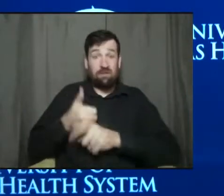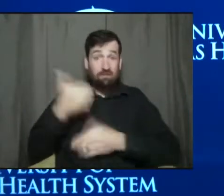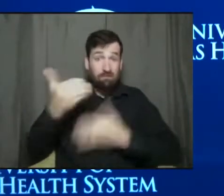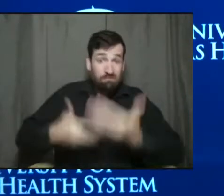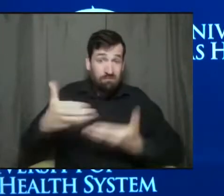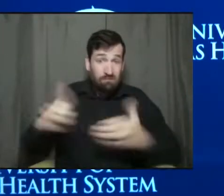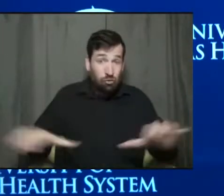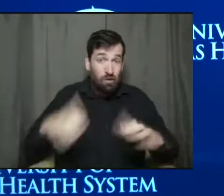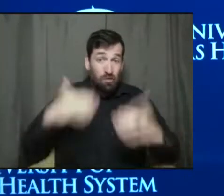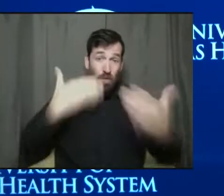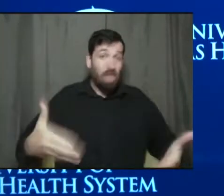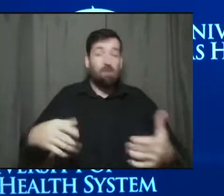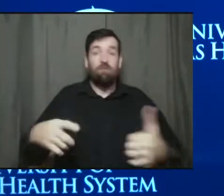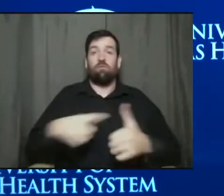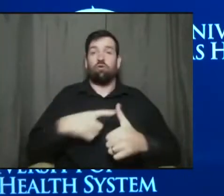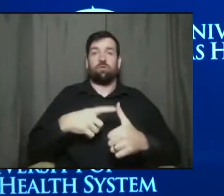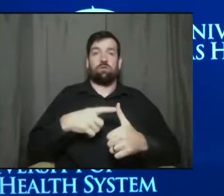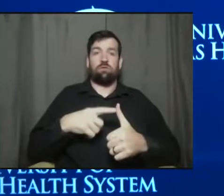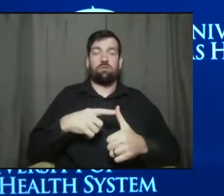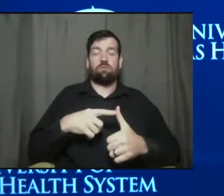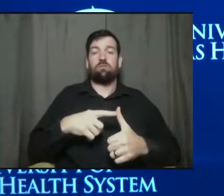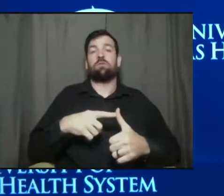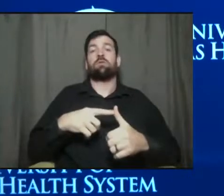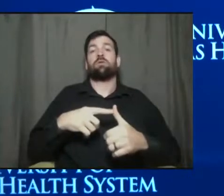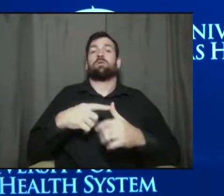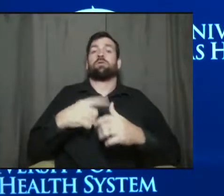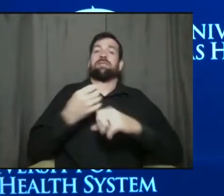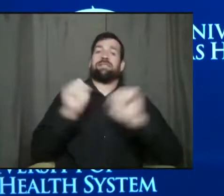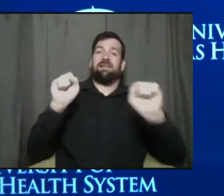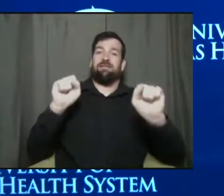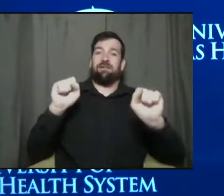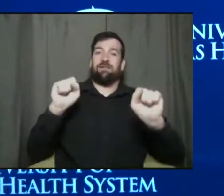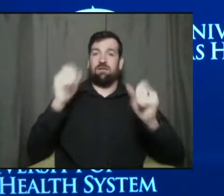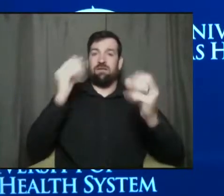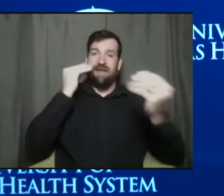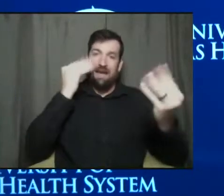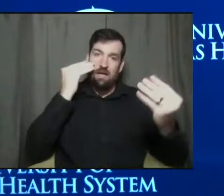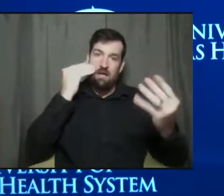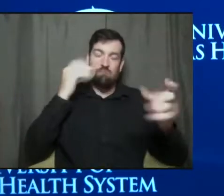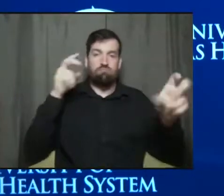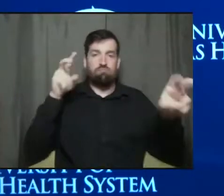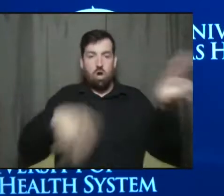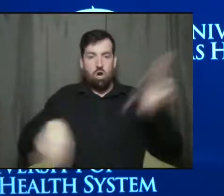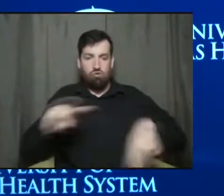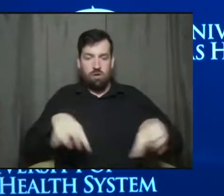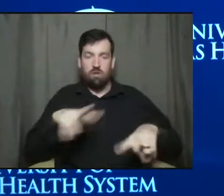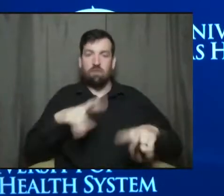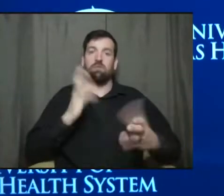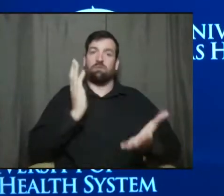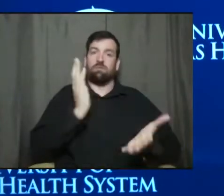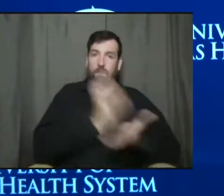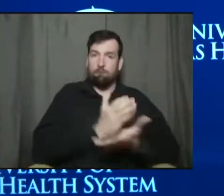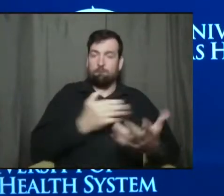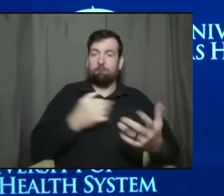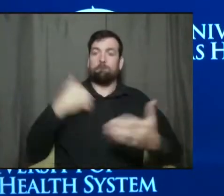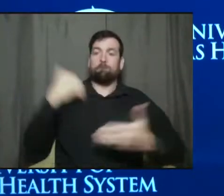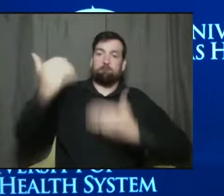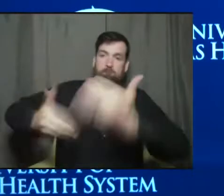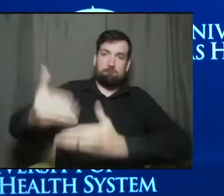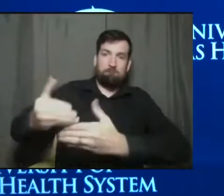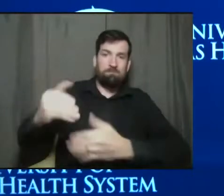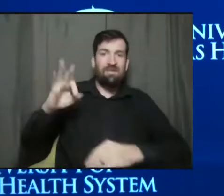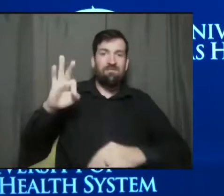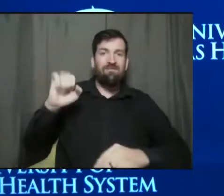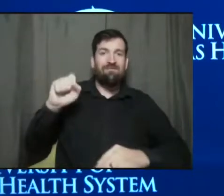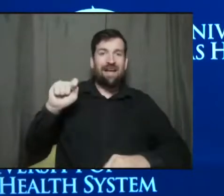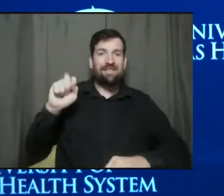first of all, the Data Safety Monitoring Boards had to stop the study, and then the FDA fast-tracked the drug. That is, they designated it as a breakthrough